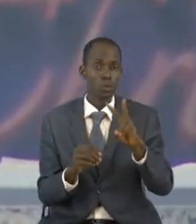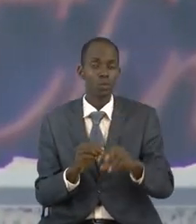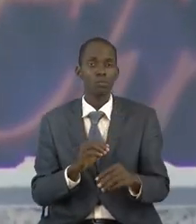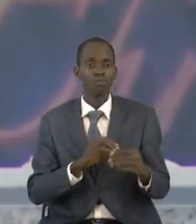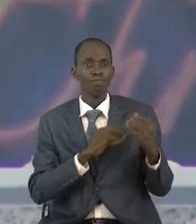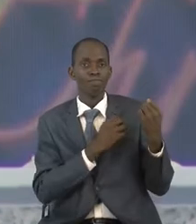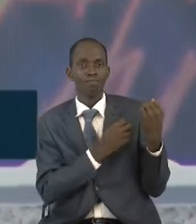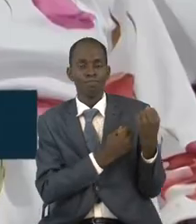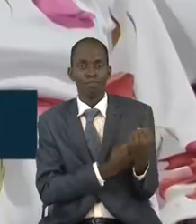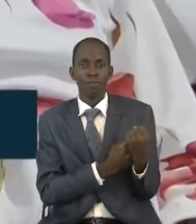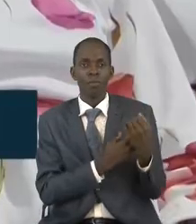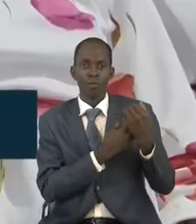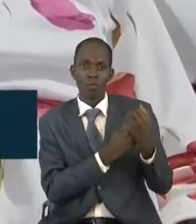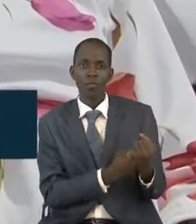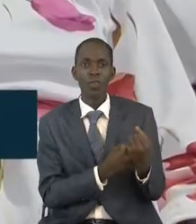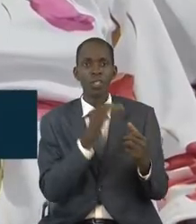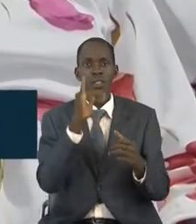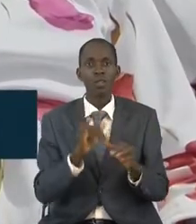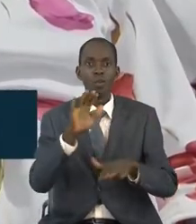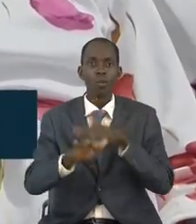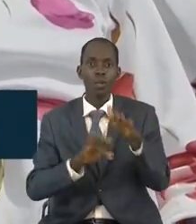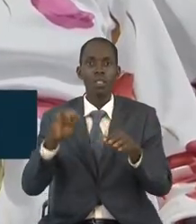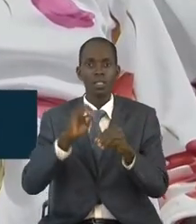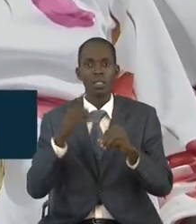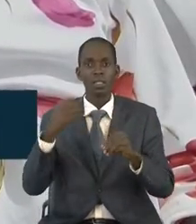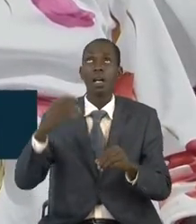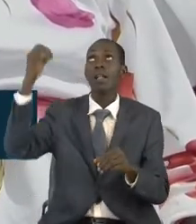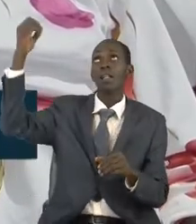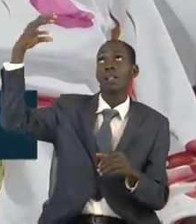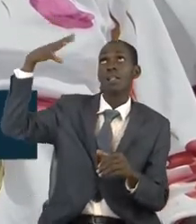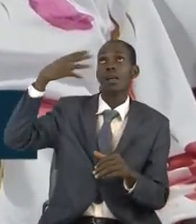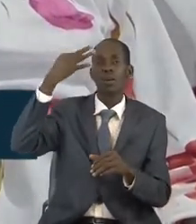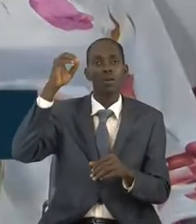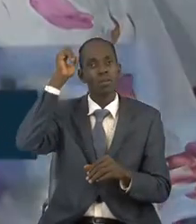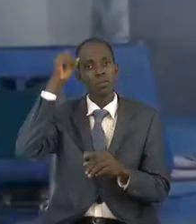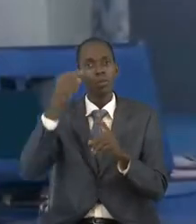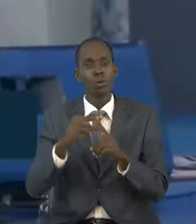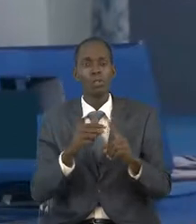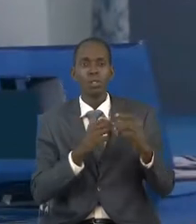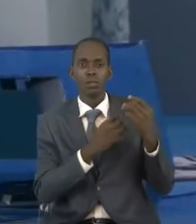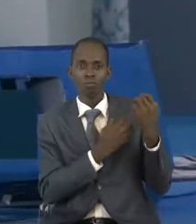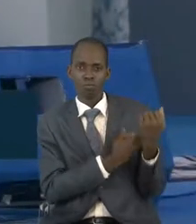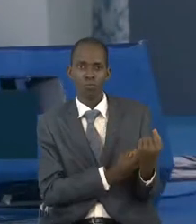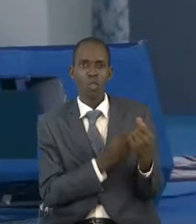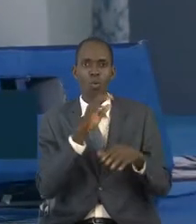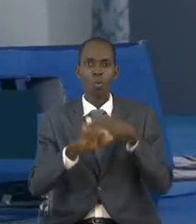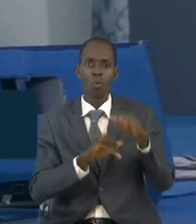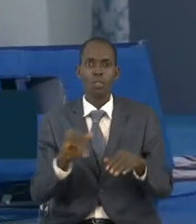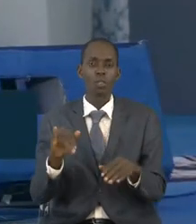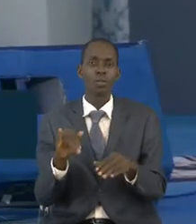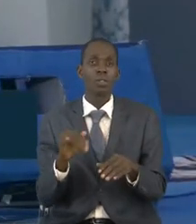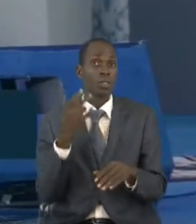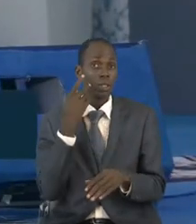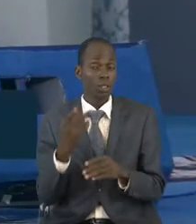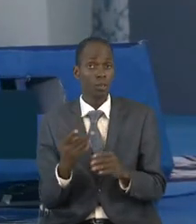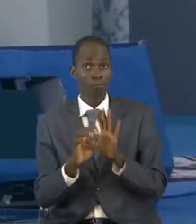walking and the light of his word. Courageously walking. Let me serve you a notice. If you